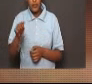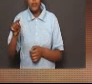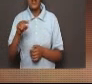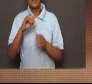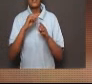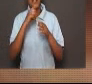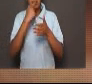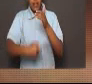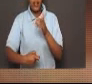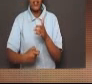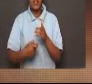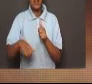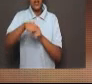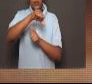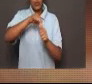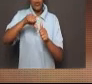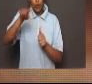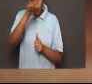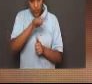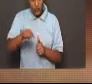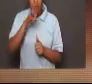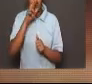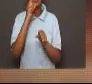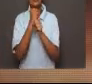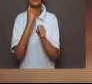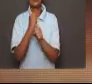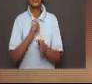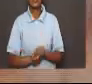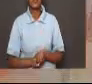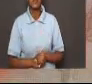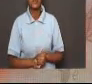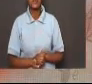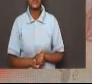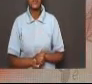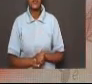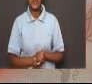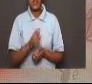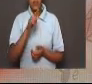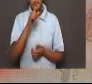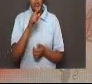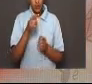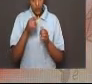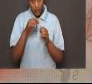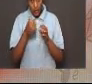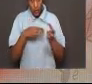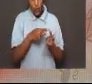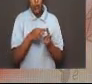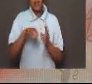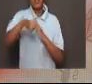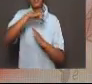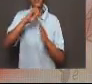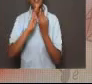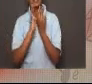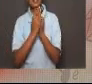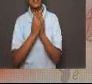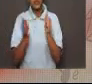a result, atomic orbitals are produced. The way in which electrons are